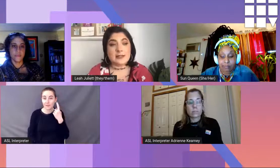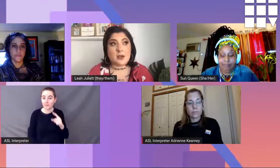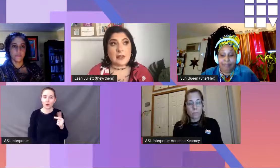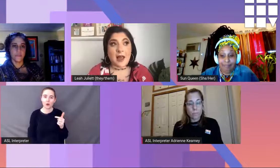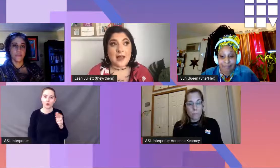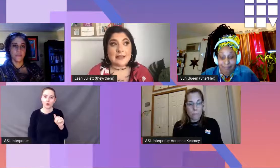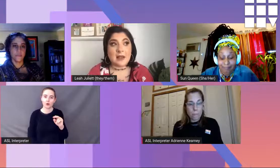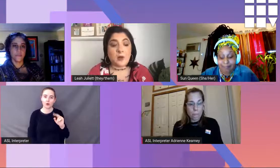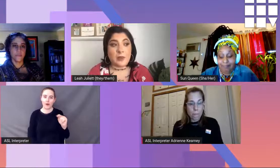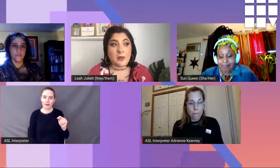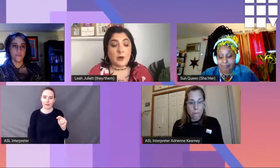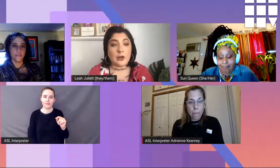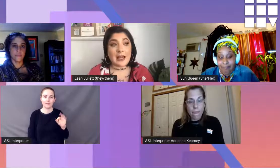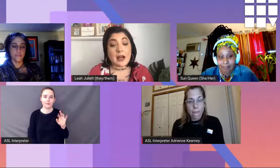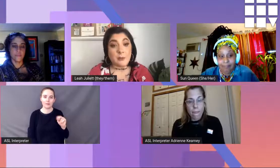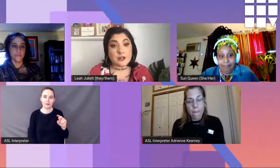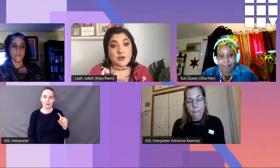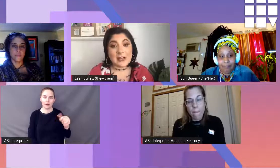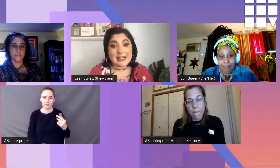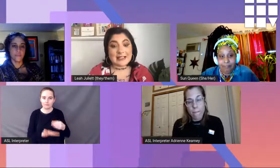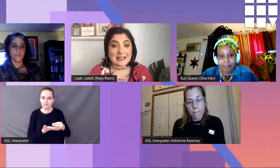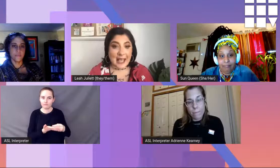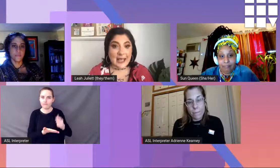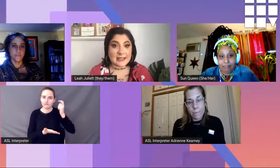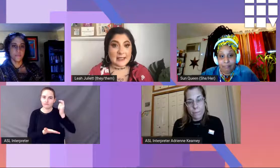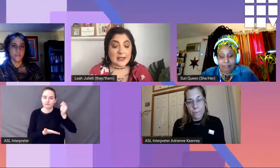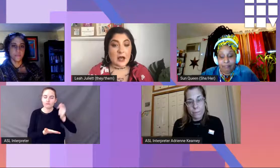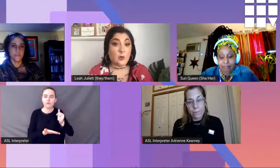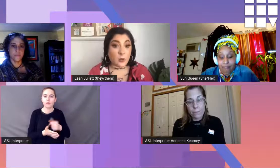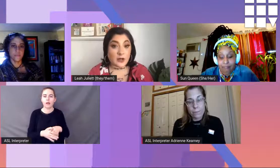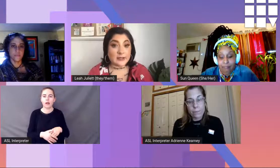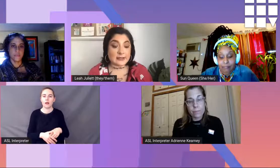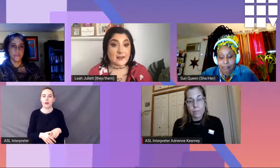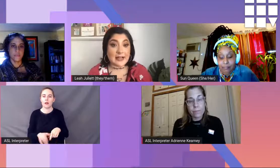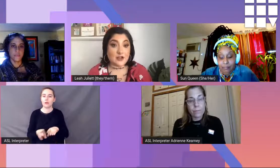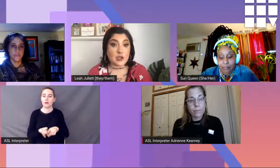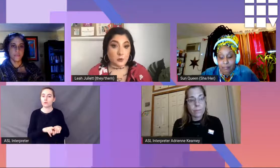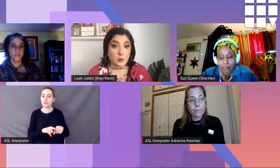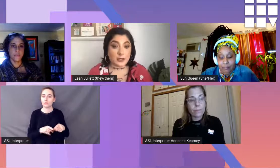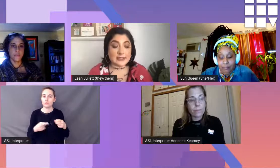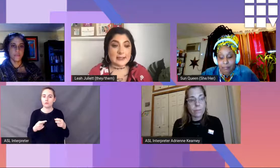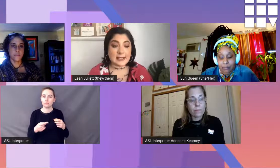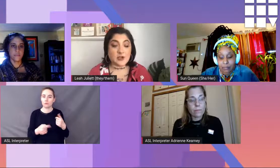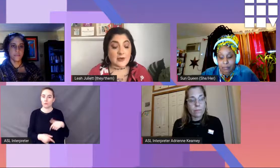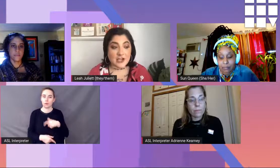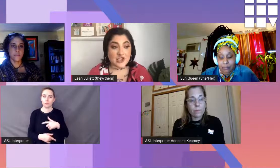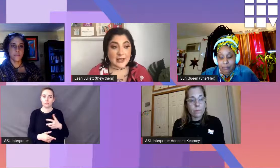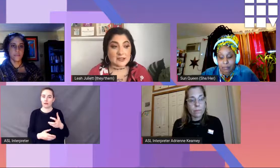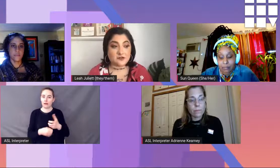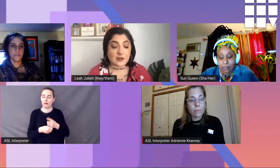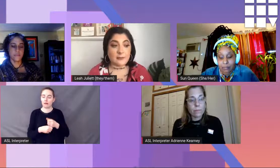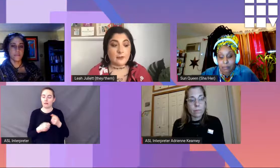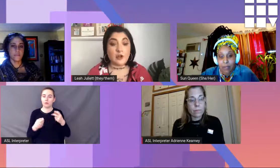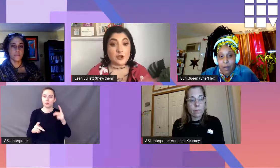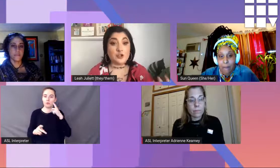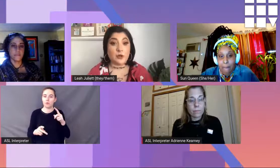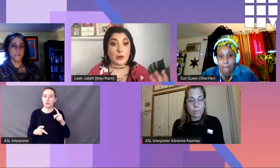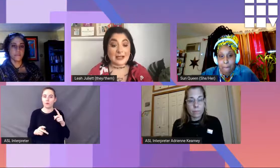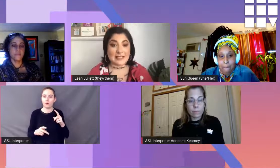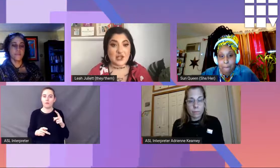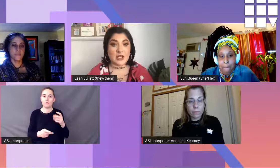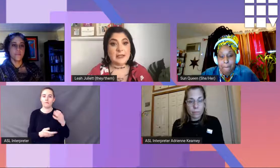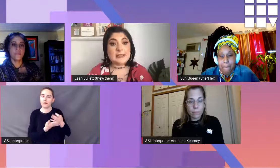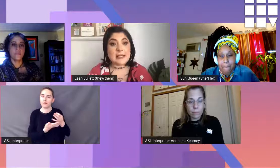and also because we were getting opportunities to get awards, financial awards and donations from